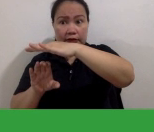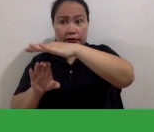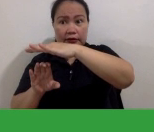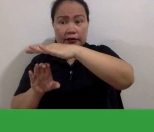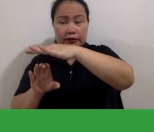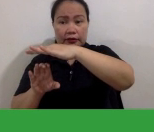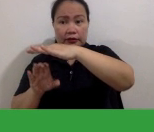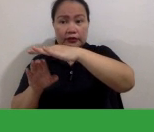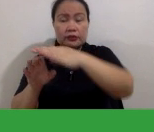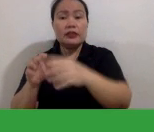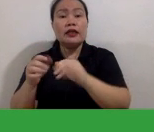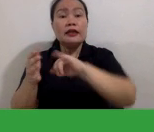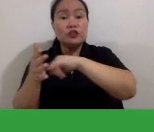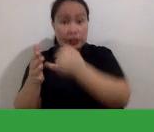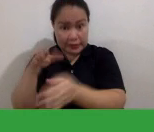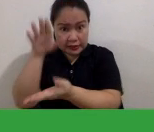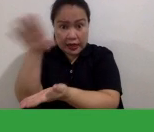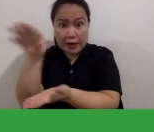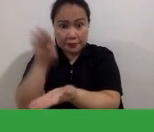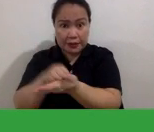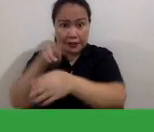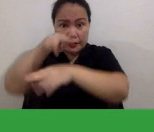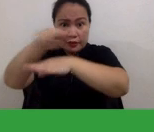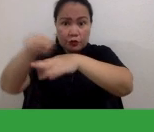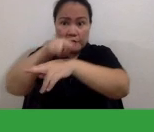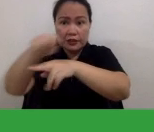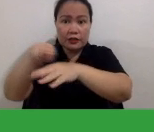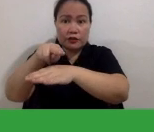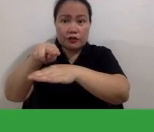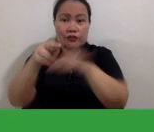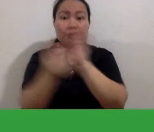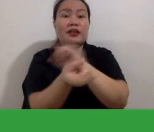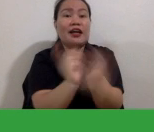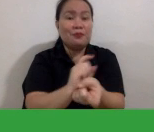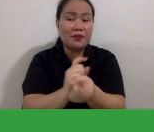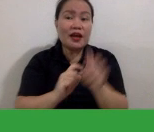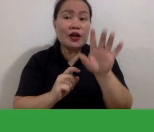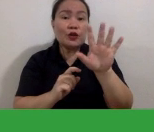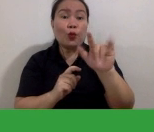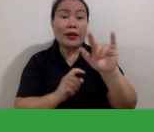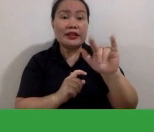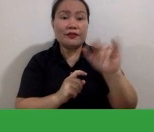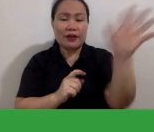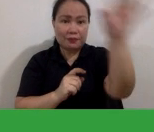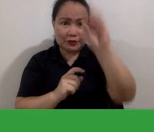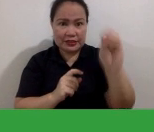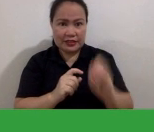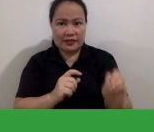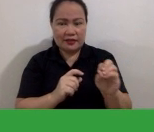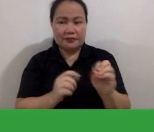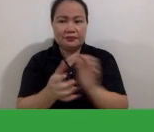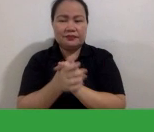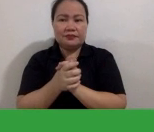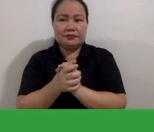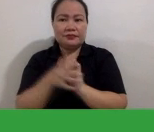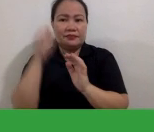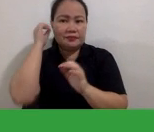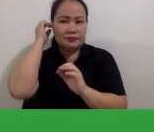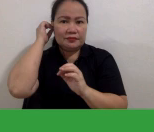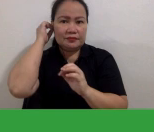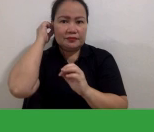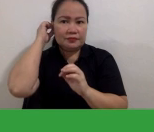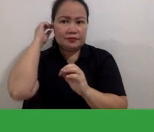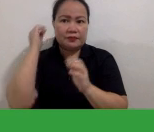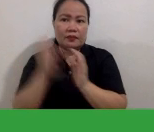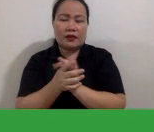100, just copy the numerator. Okay? So, kahit hindi mo siya i-convert sa decimal, makukuha mo pa